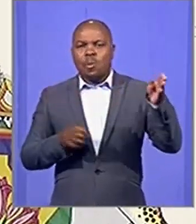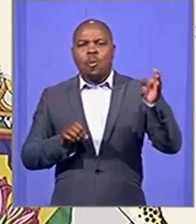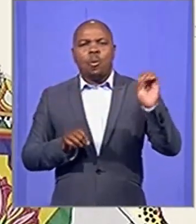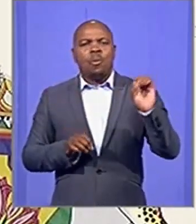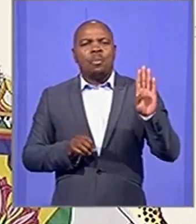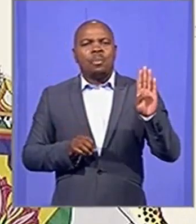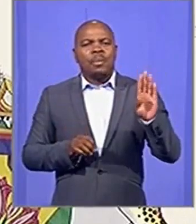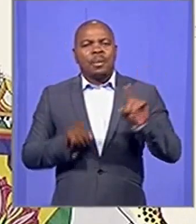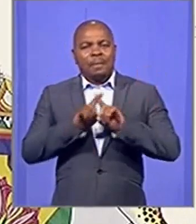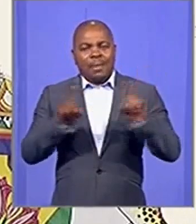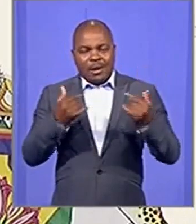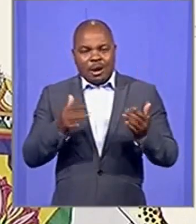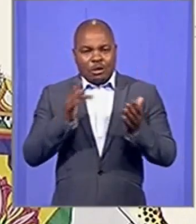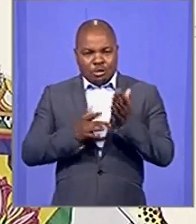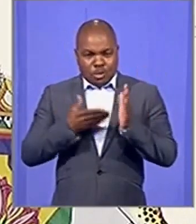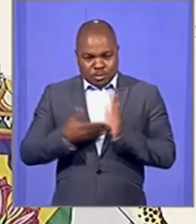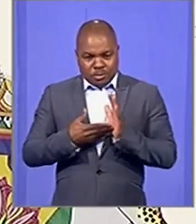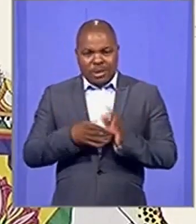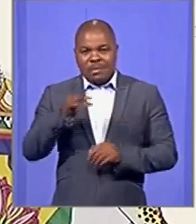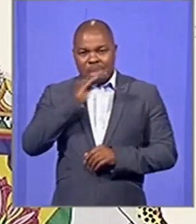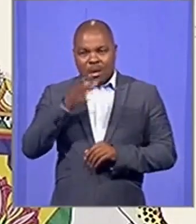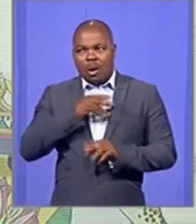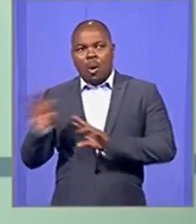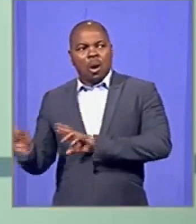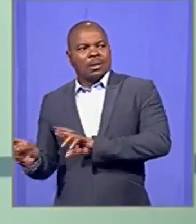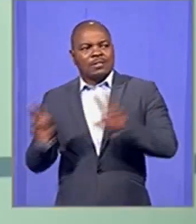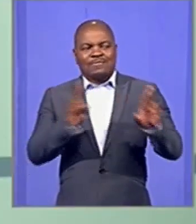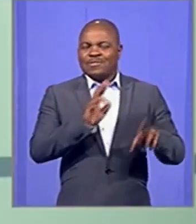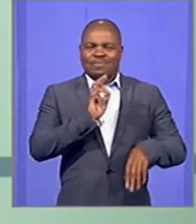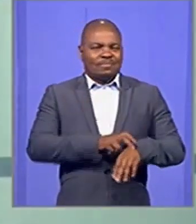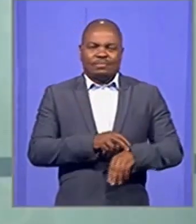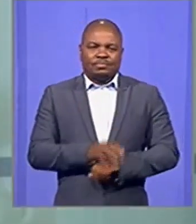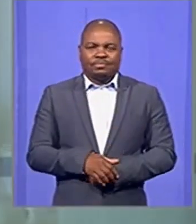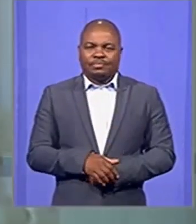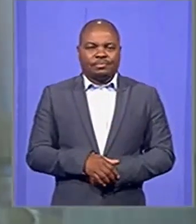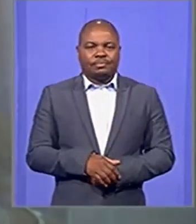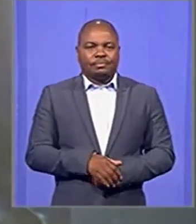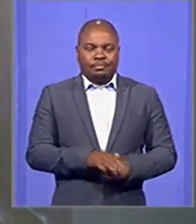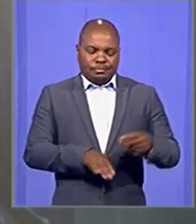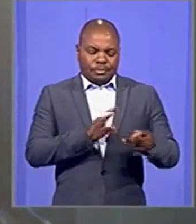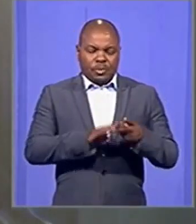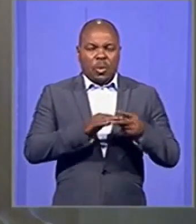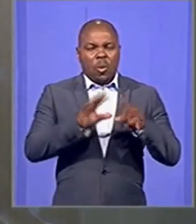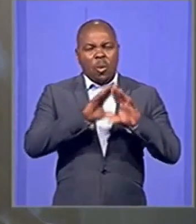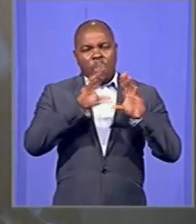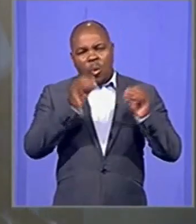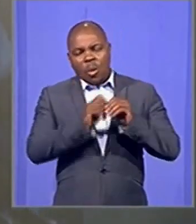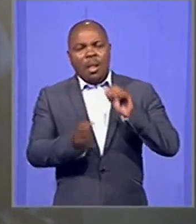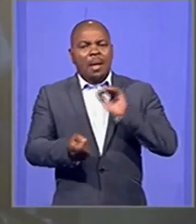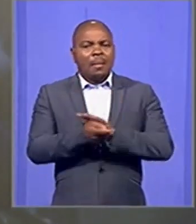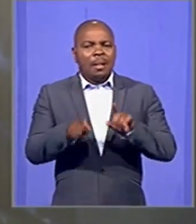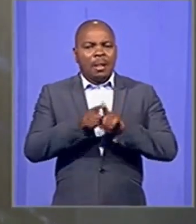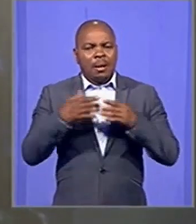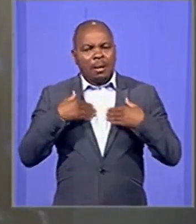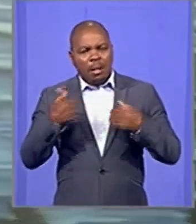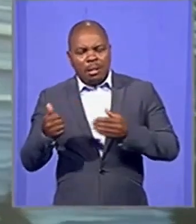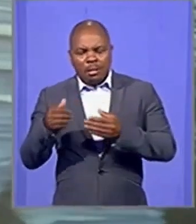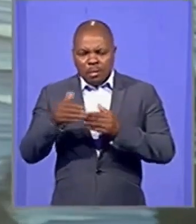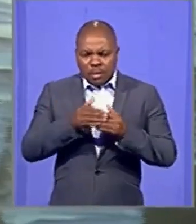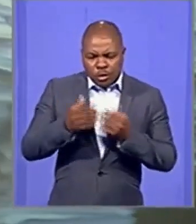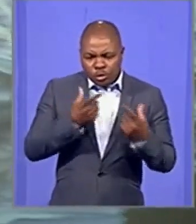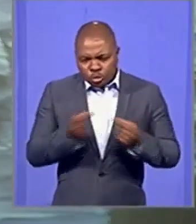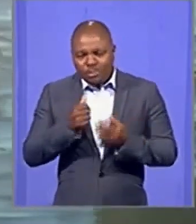Now because of this technology ha re sa hloka hore re nne re refere. Se tla boela se boloka le tsohle tse etsahalang nakong ya kalafo. Ho sa le